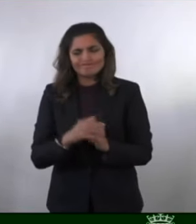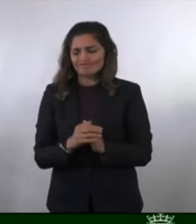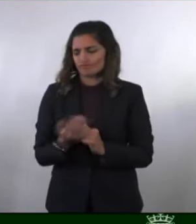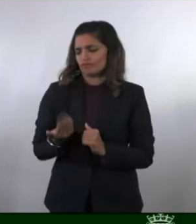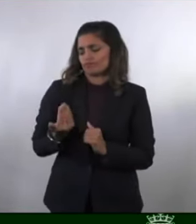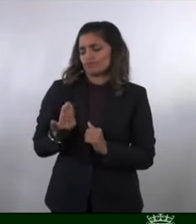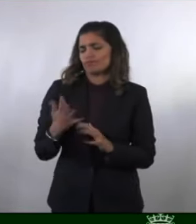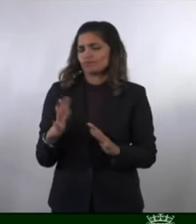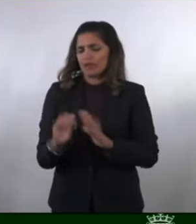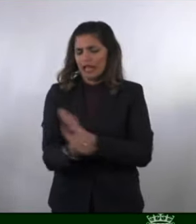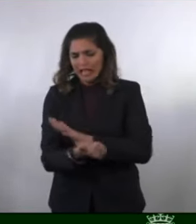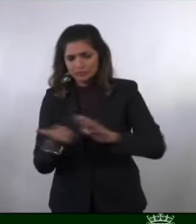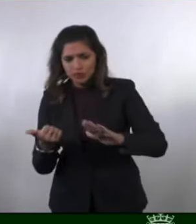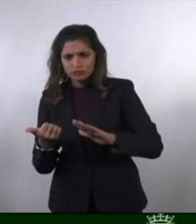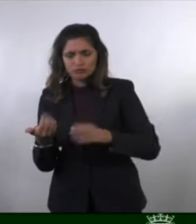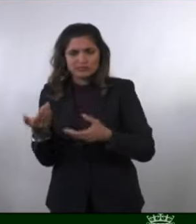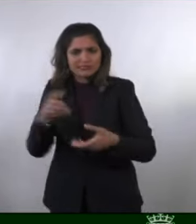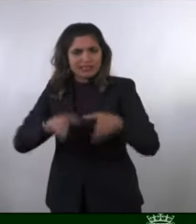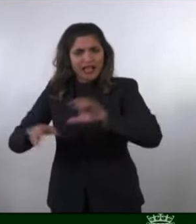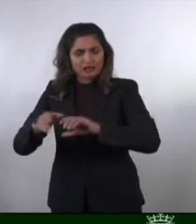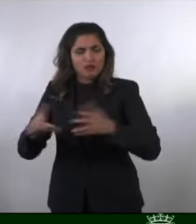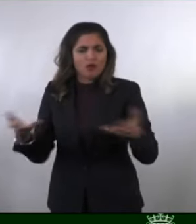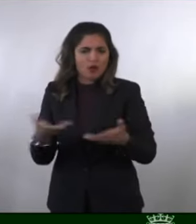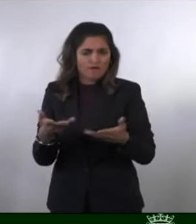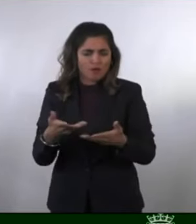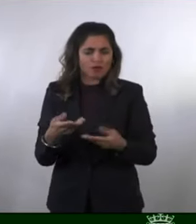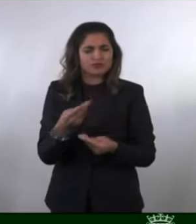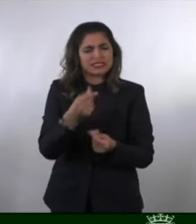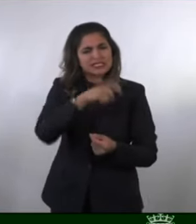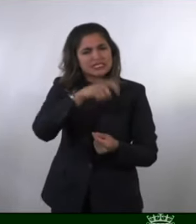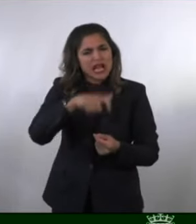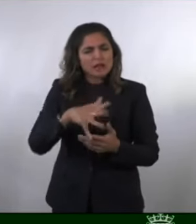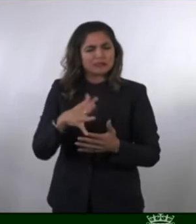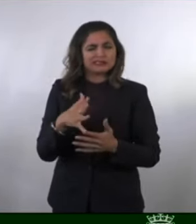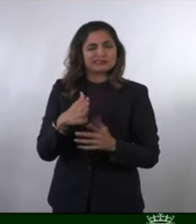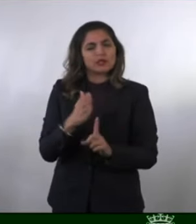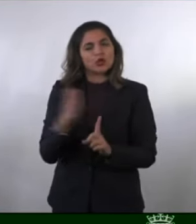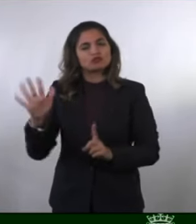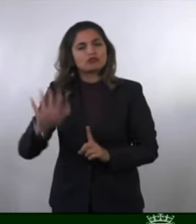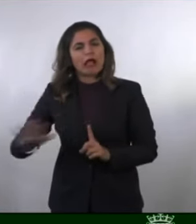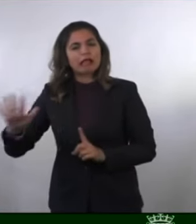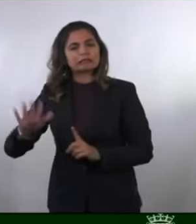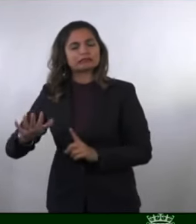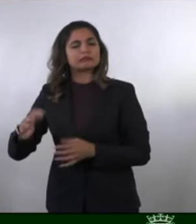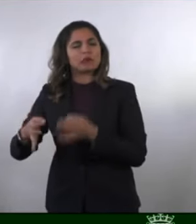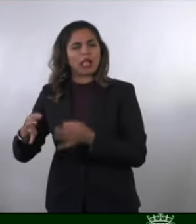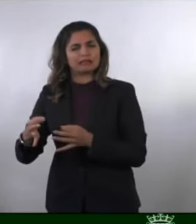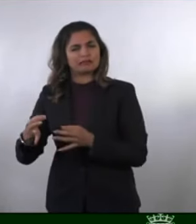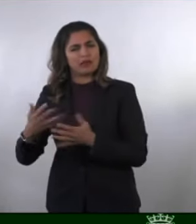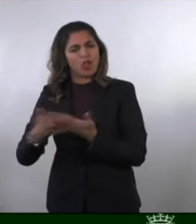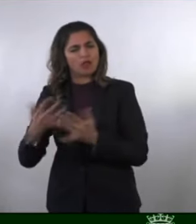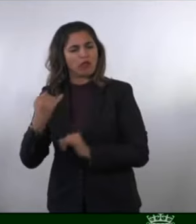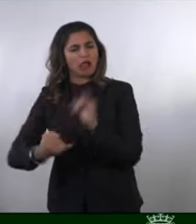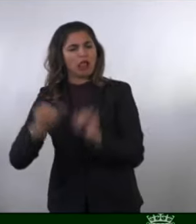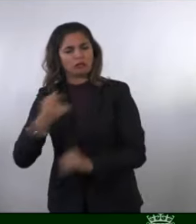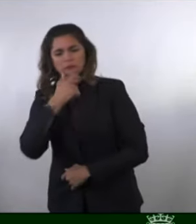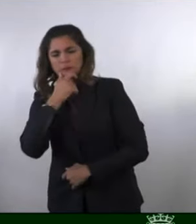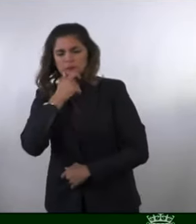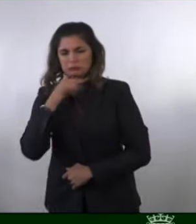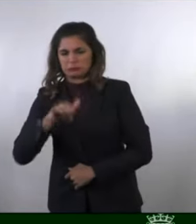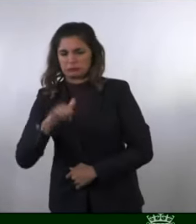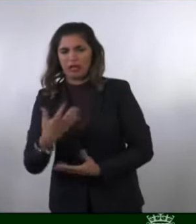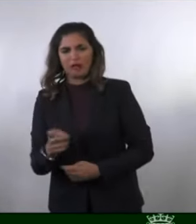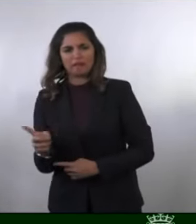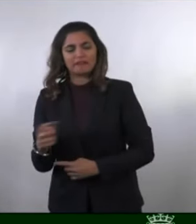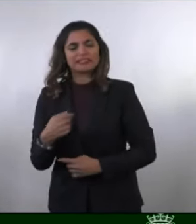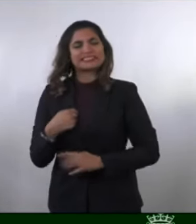in science has been questioned or demeaned by right-wing politicians. So let's now ensure that those same politicians